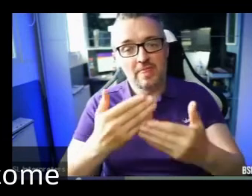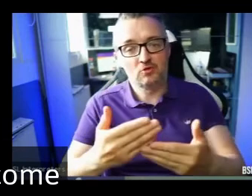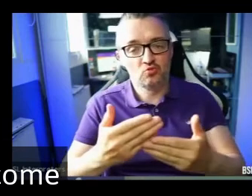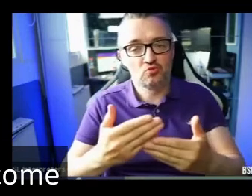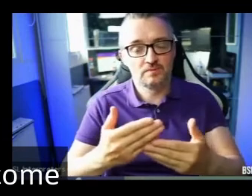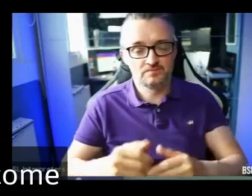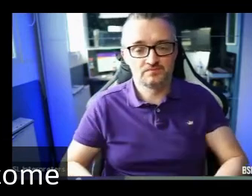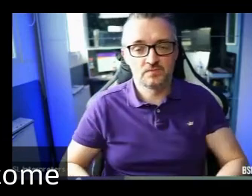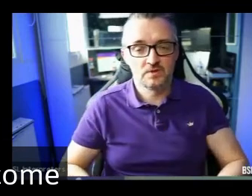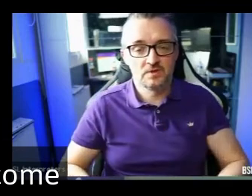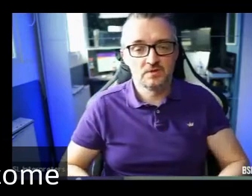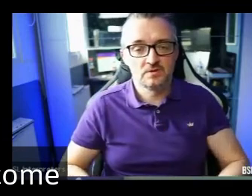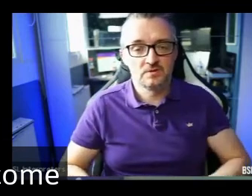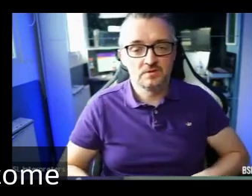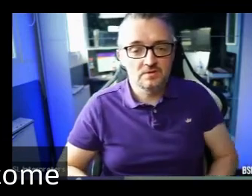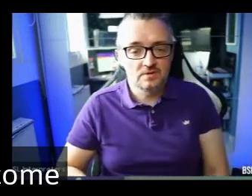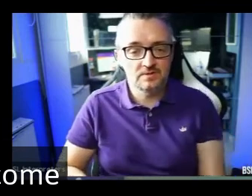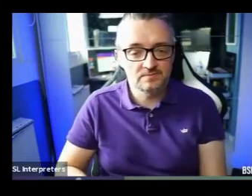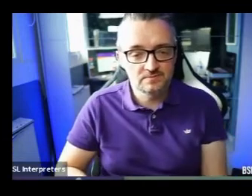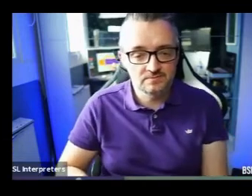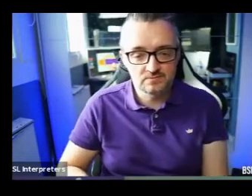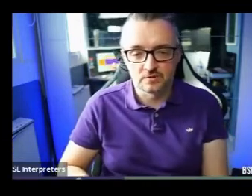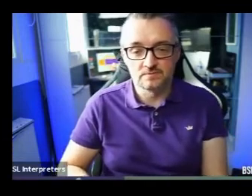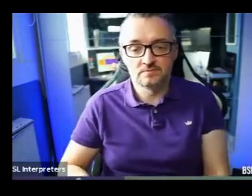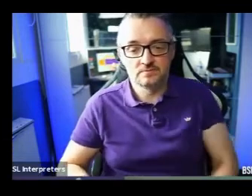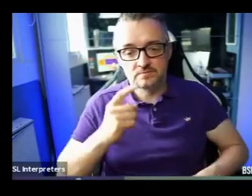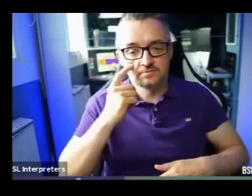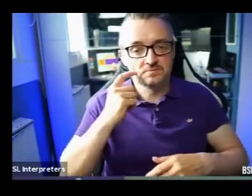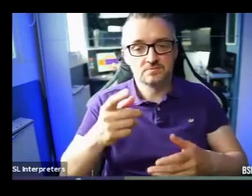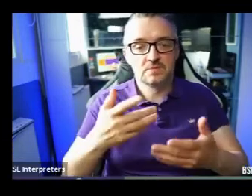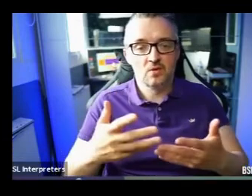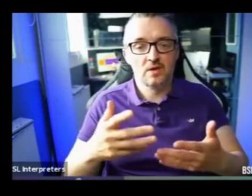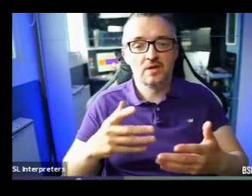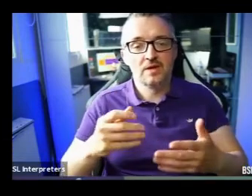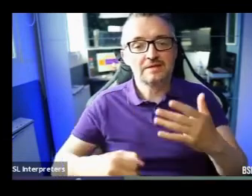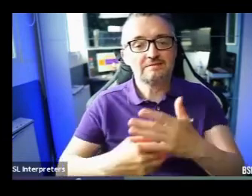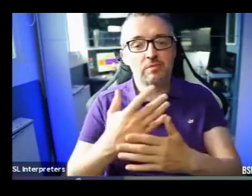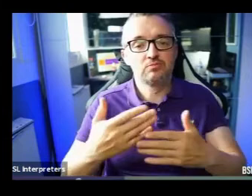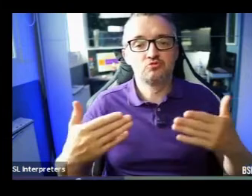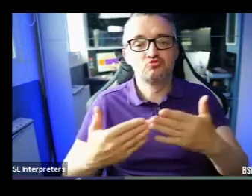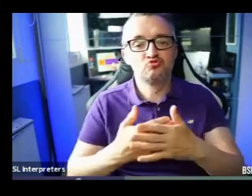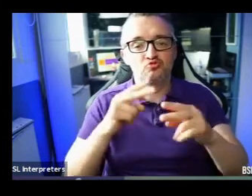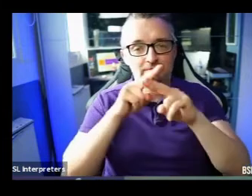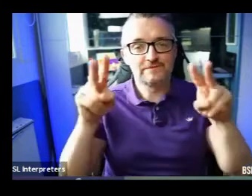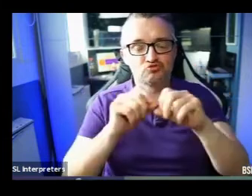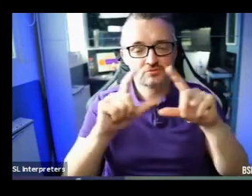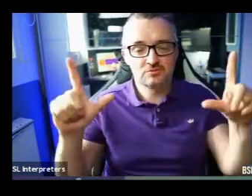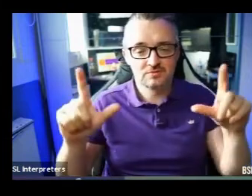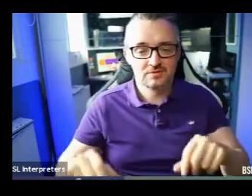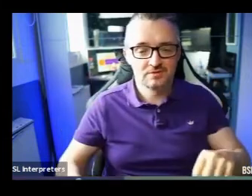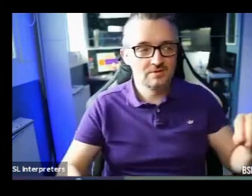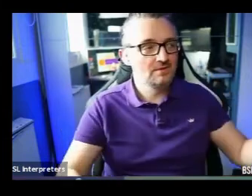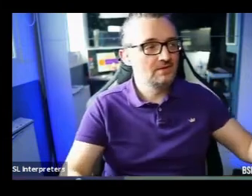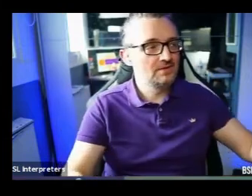So thank you for that. Now, what we have now done is we've developed this new vision,